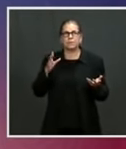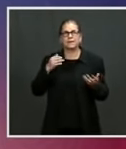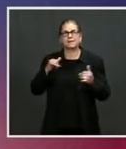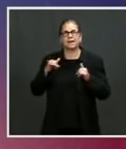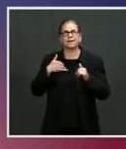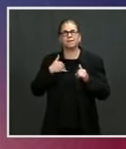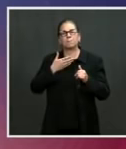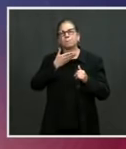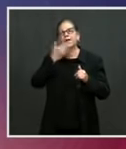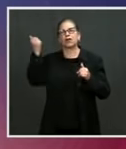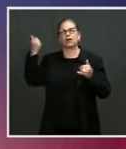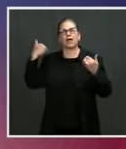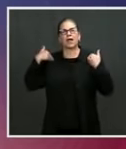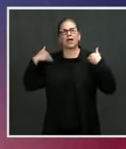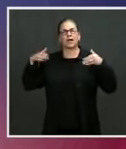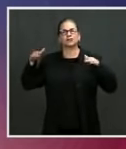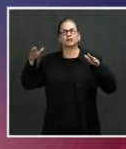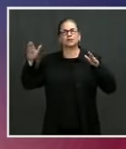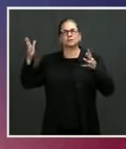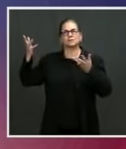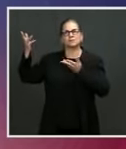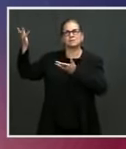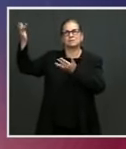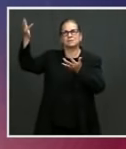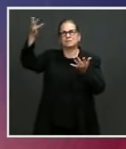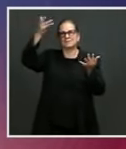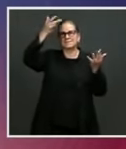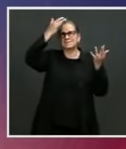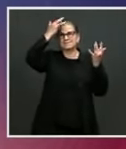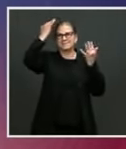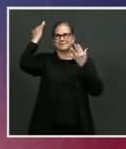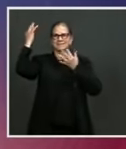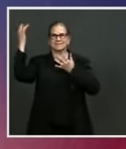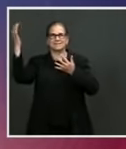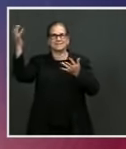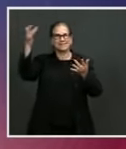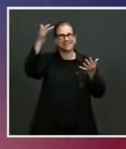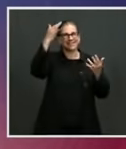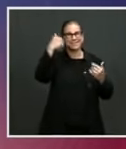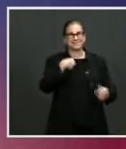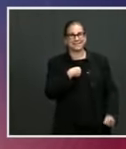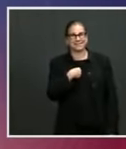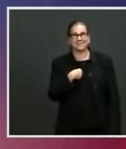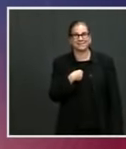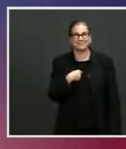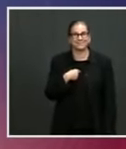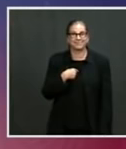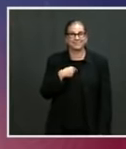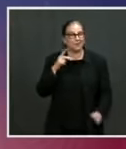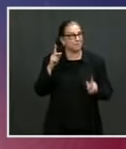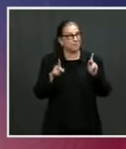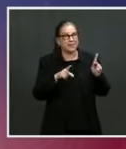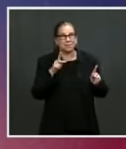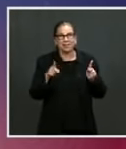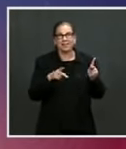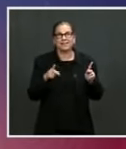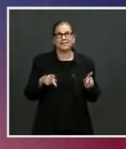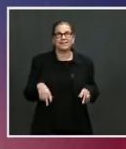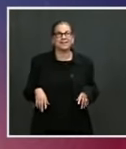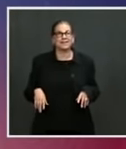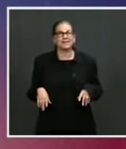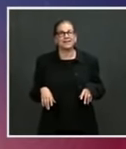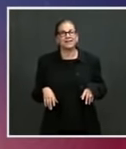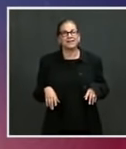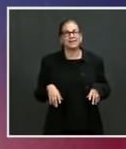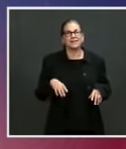between me first and we, the people, between greed and generosity,